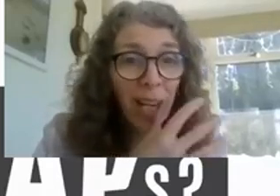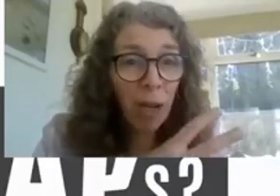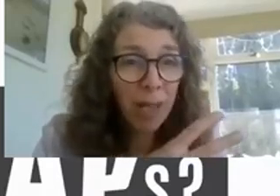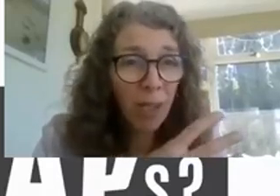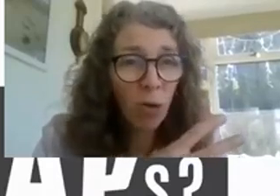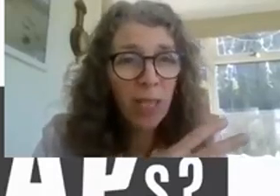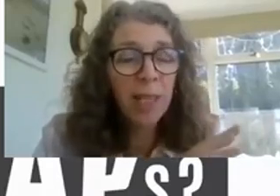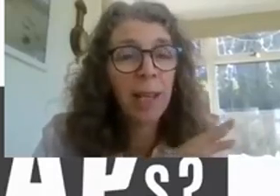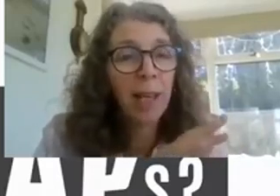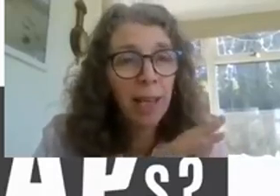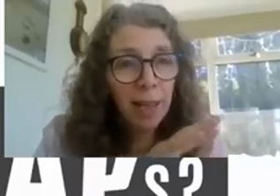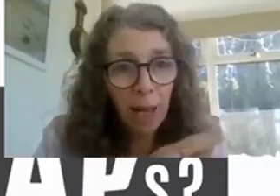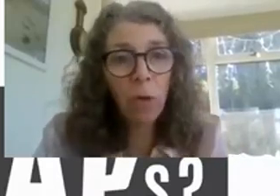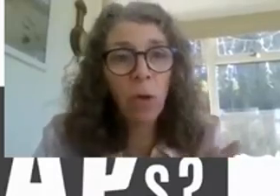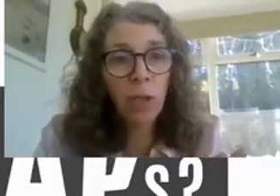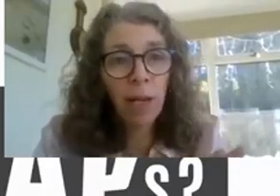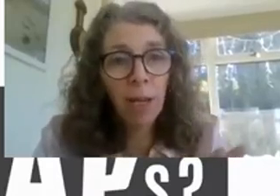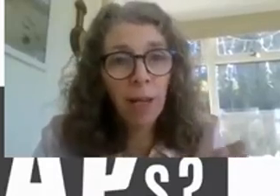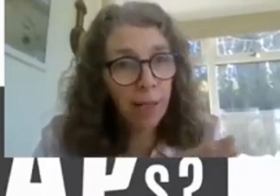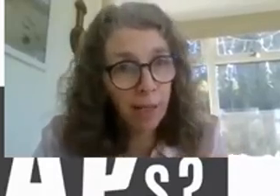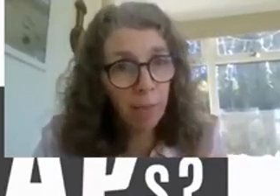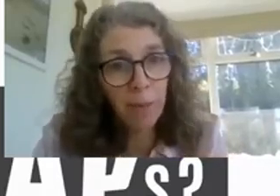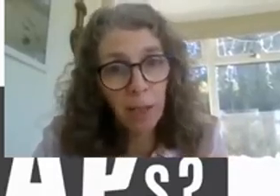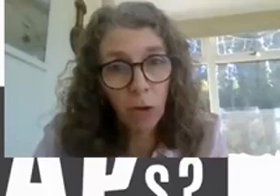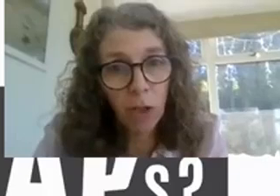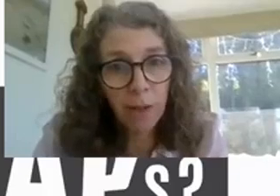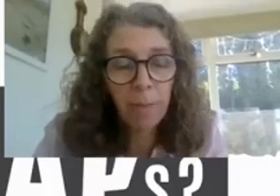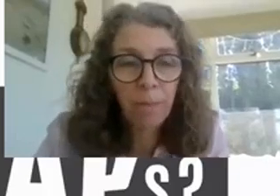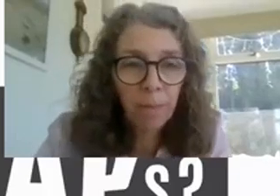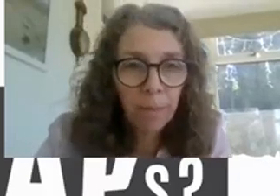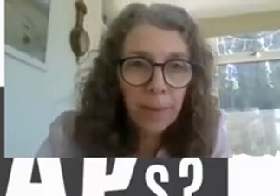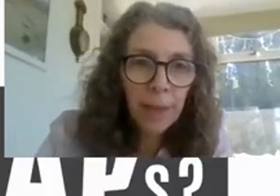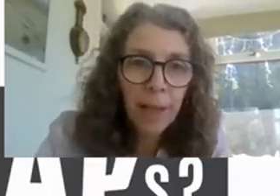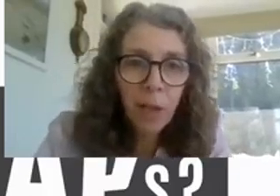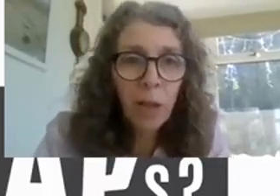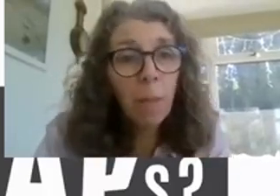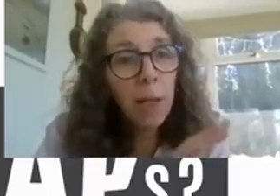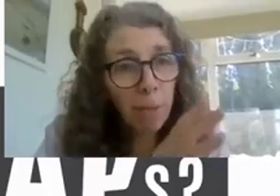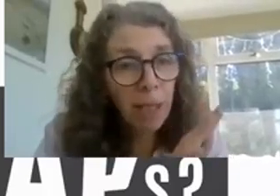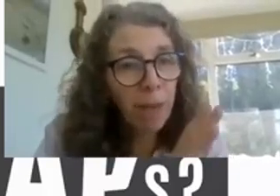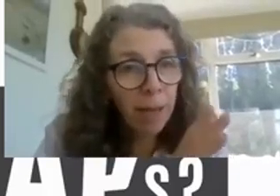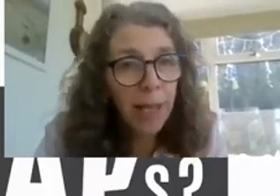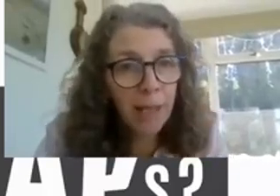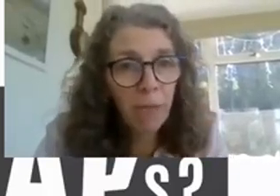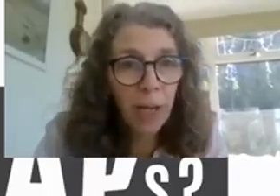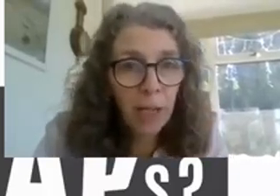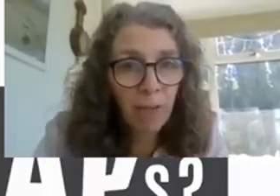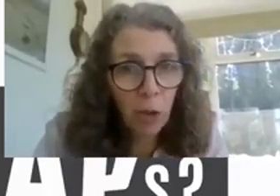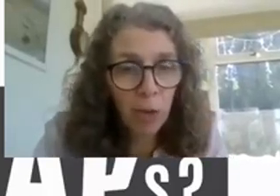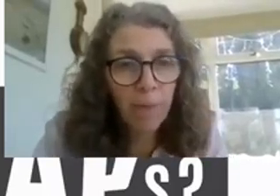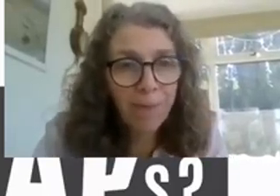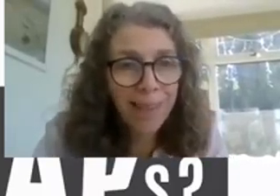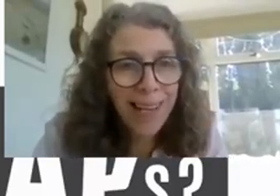of dairy, very creamy sauces, that will cause diarrhea and sometimes incontinence. So there can be specific things